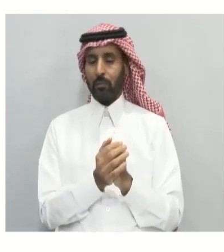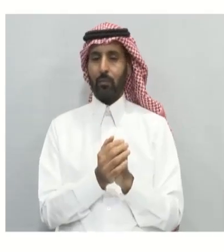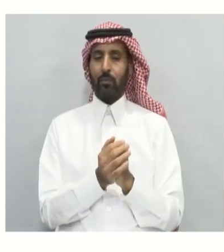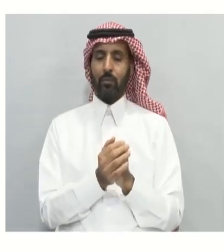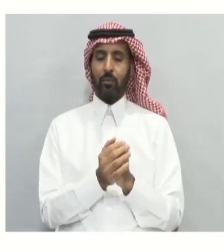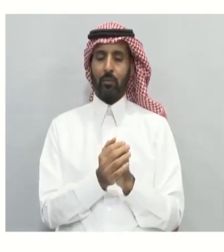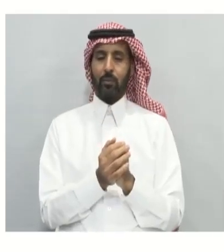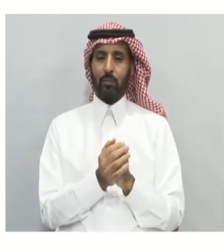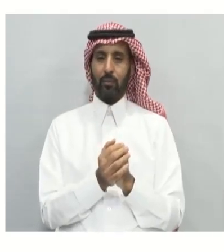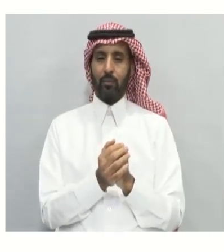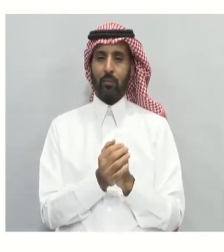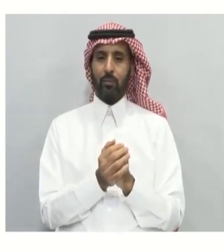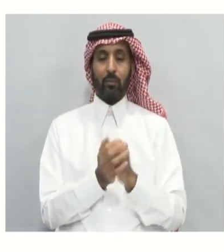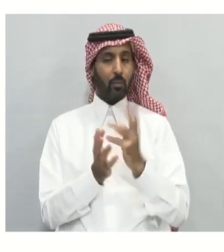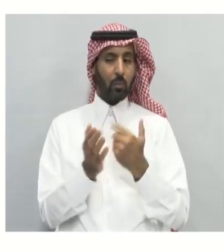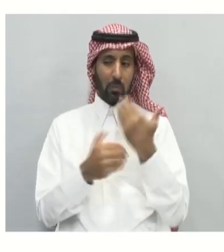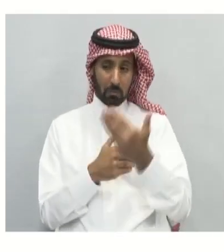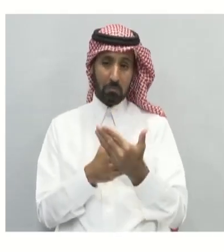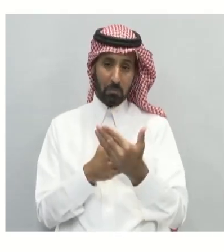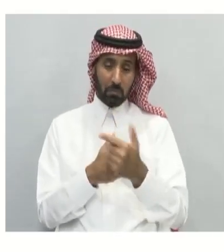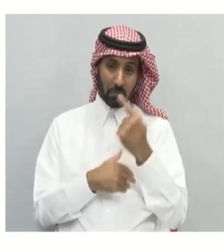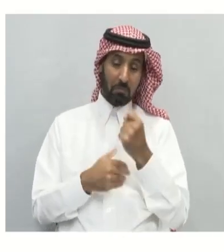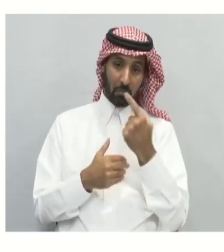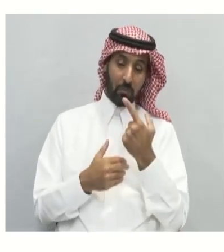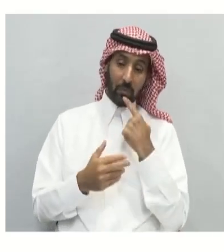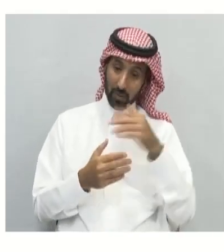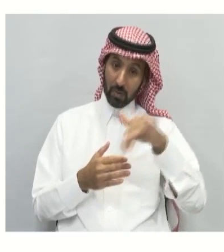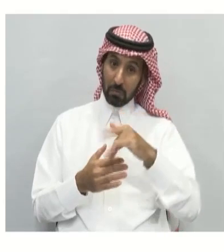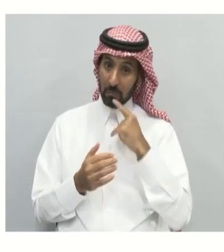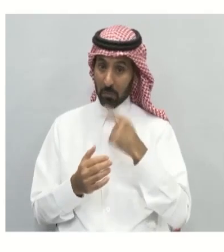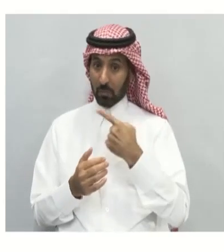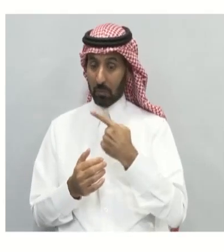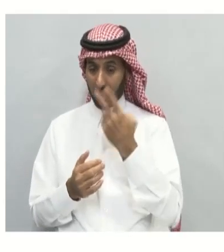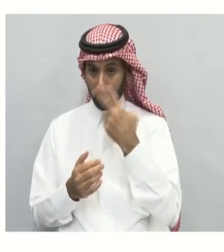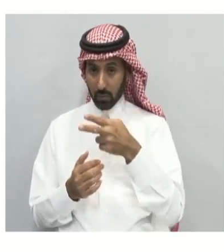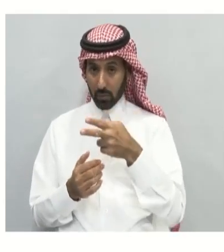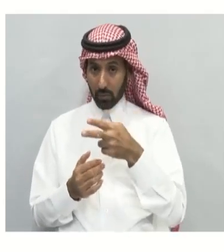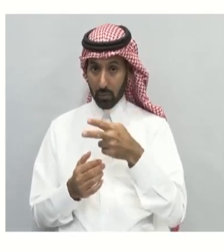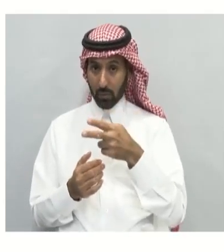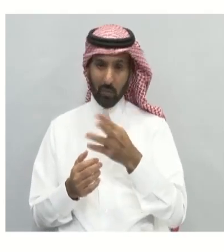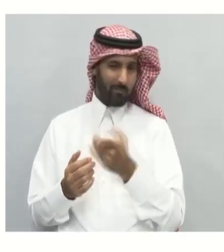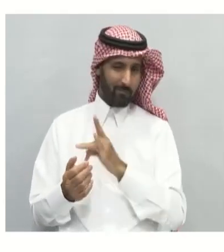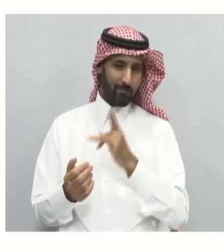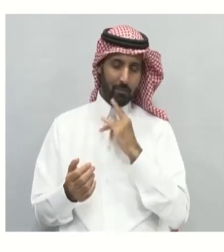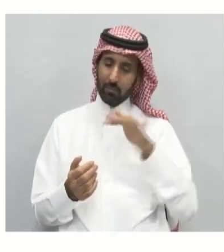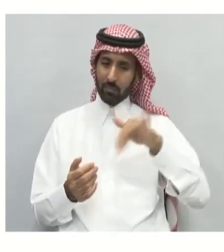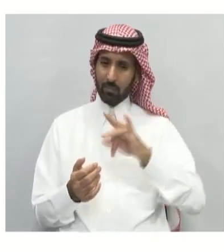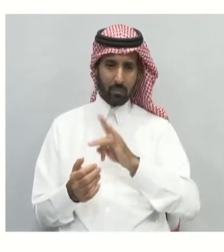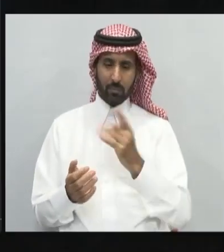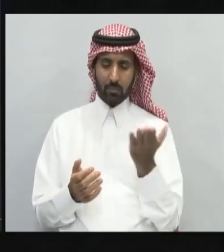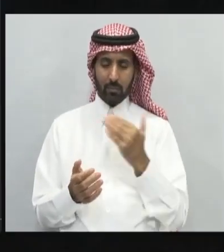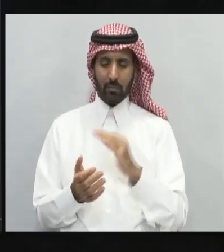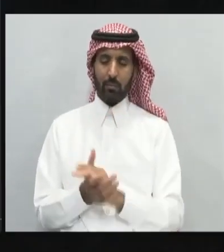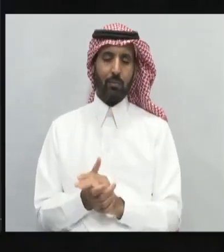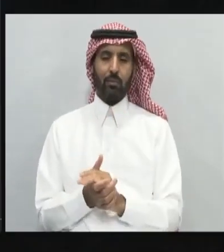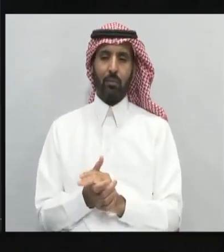what you expect. Do you expect the speaker to come visit you, to see you, or you're not expecting them